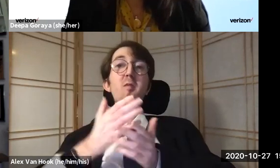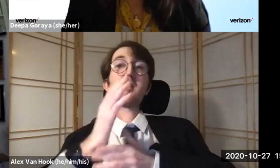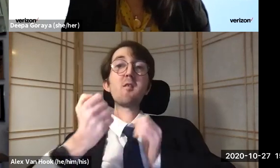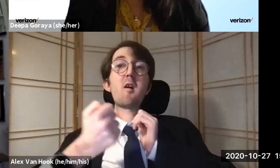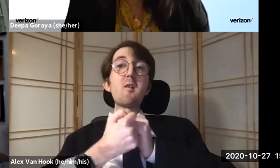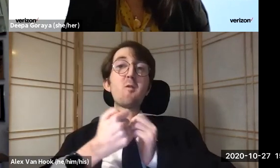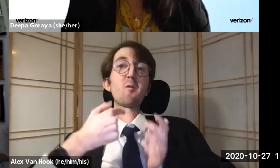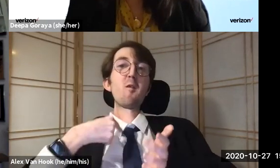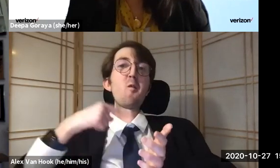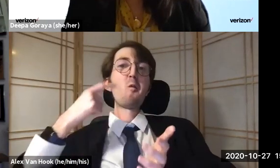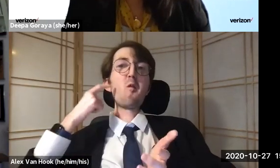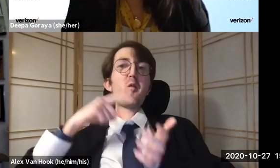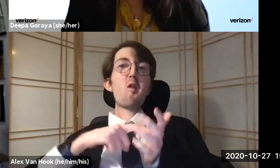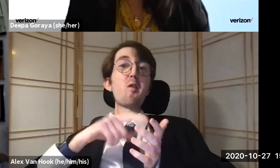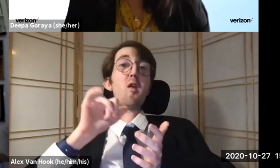disability rights advocacy,